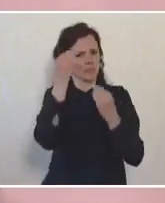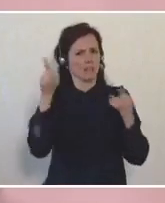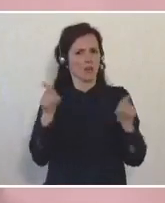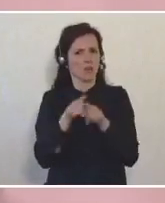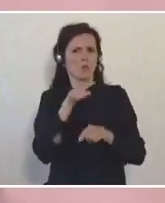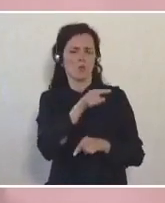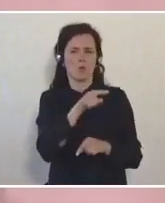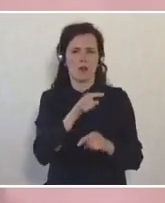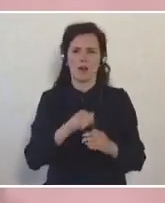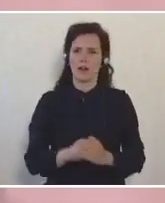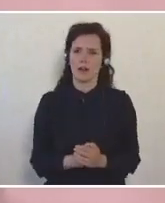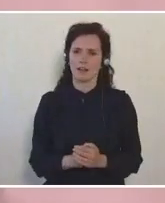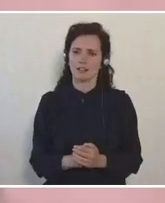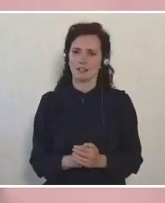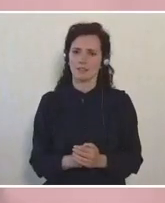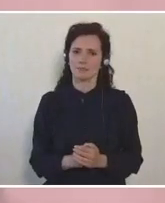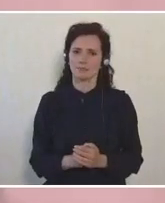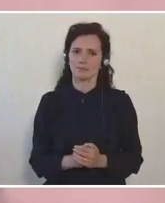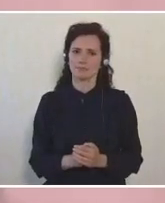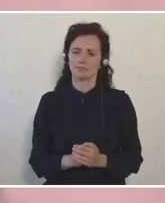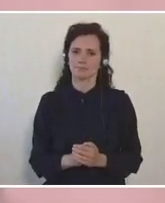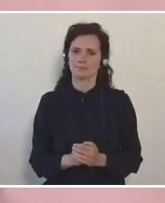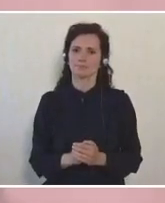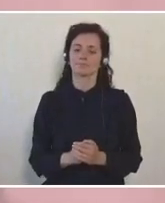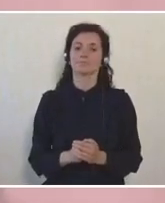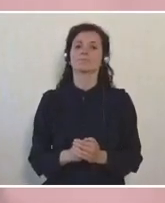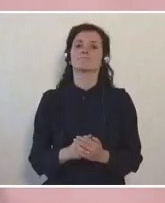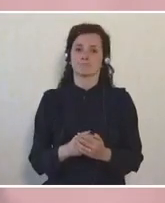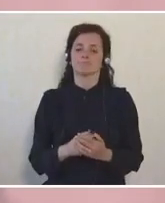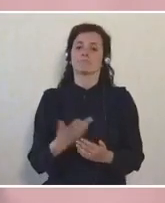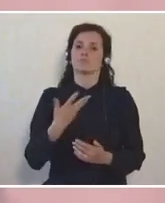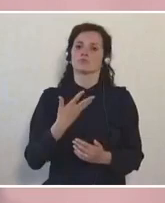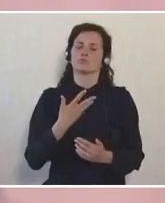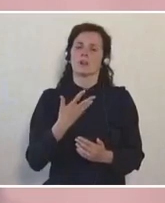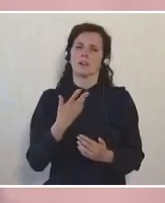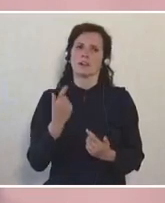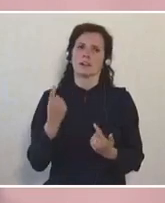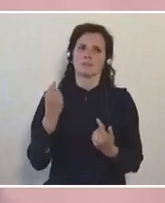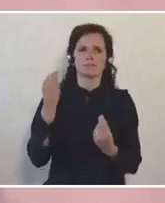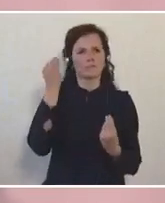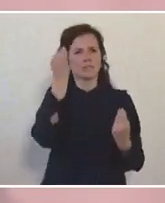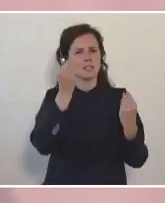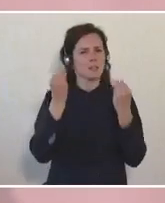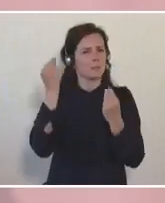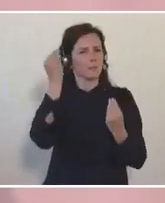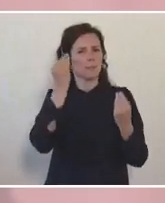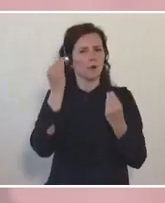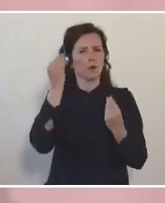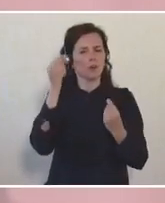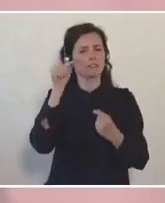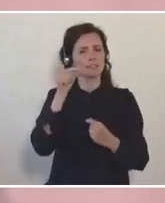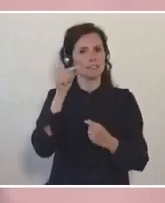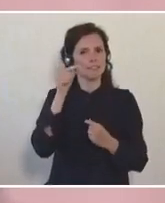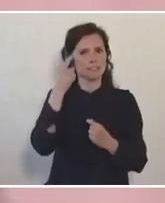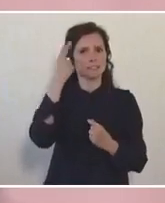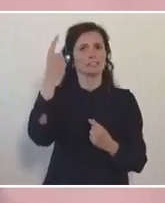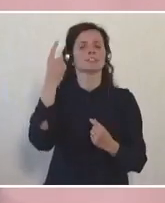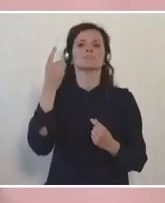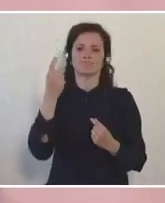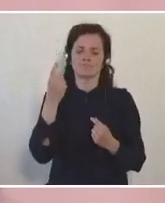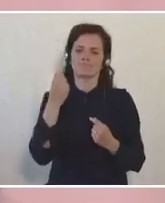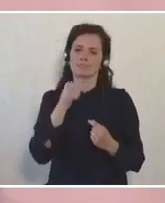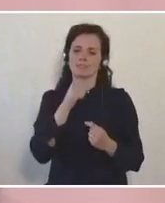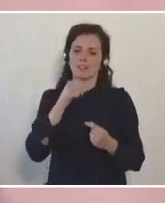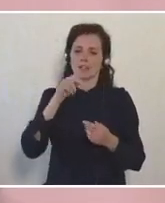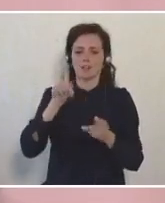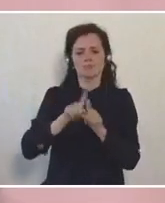hypothesis that we might need a treaty, so a form more binding than this declaration.